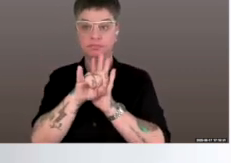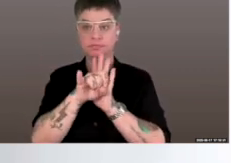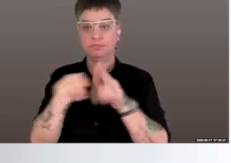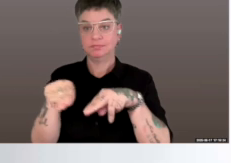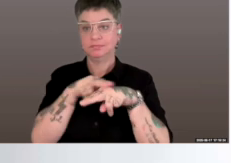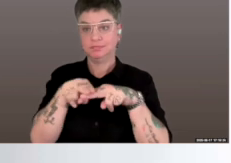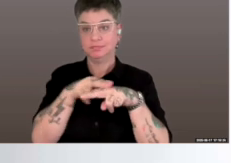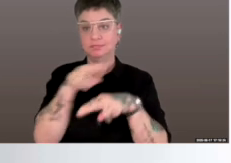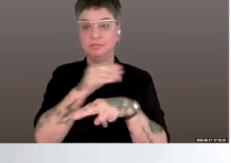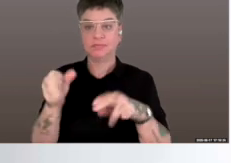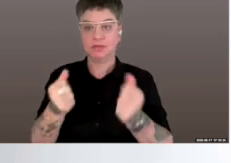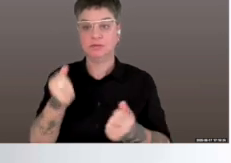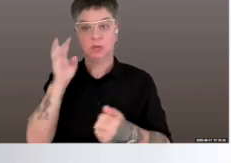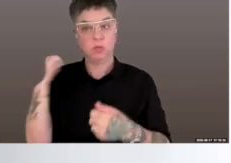ways.